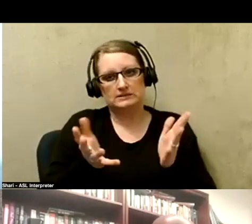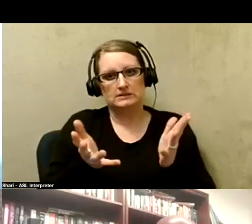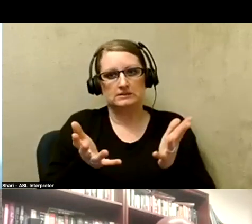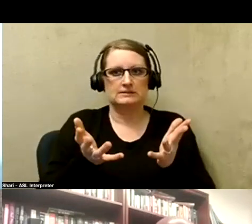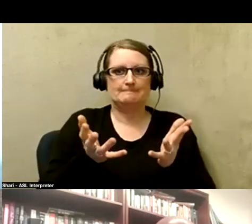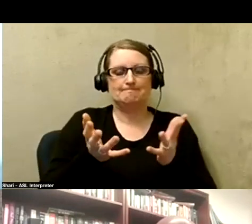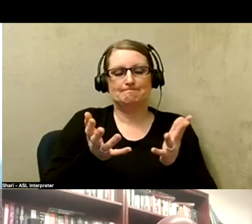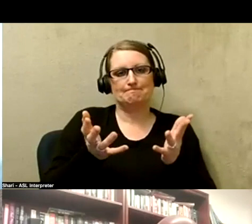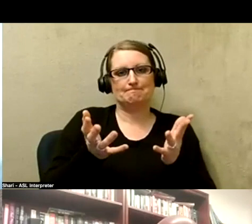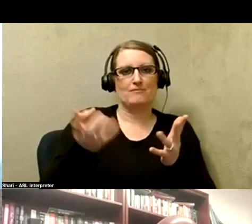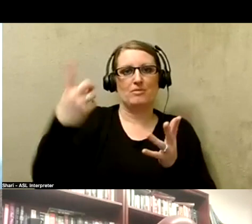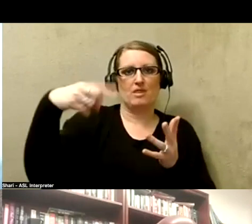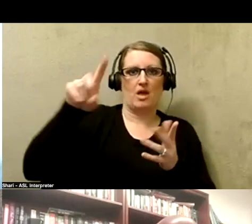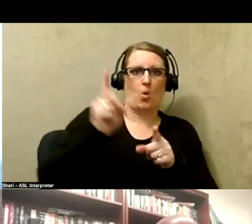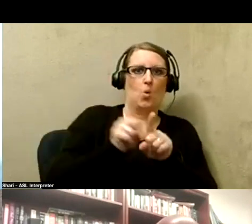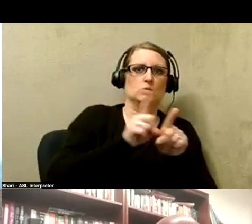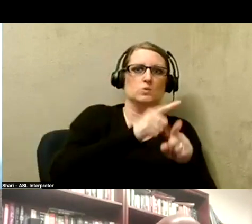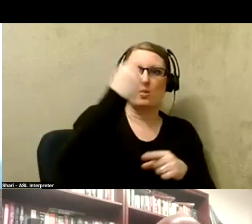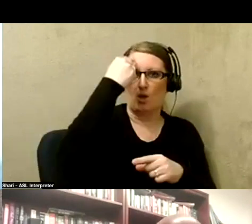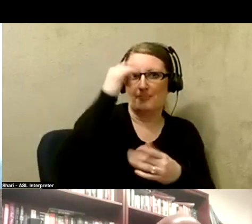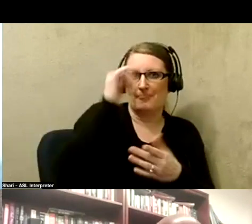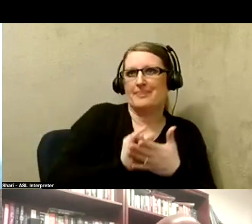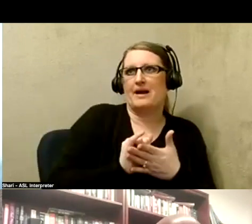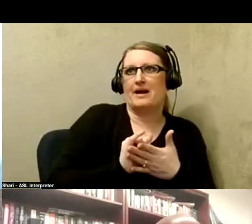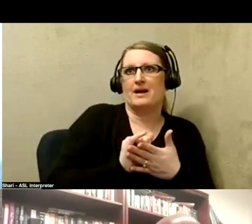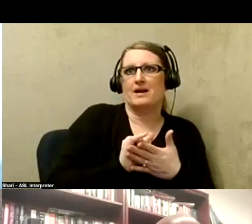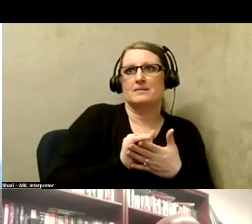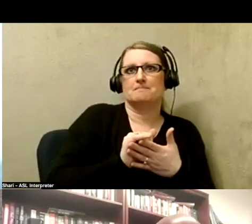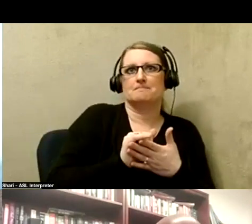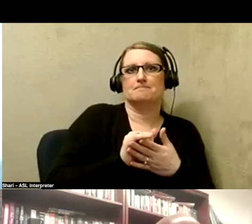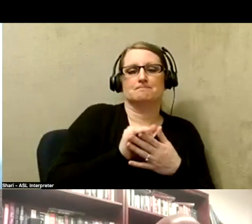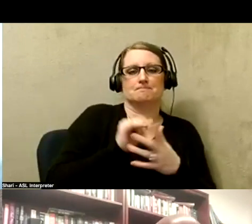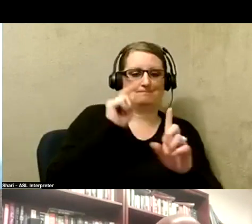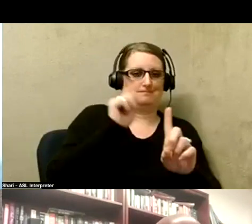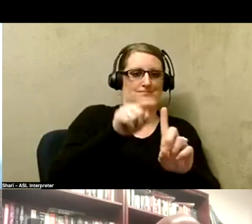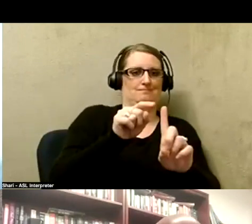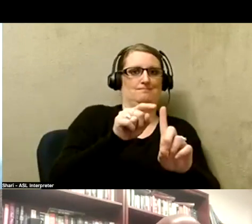they also thought that it was it